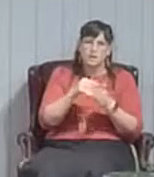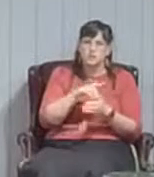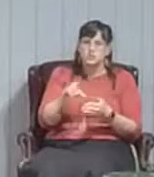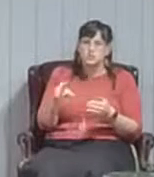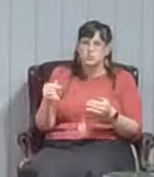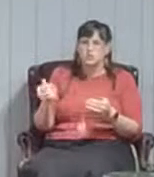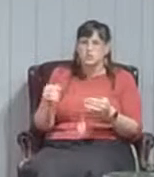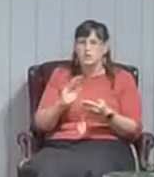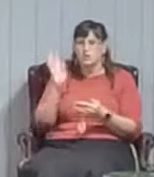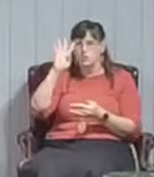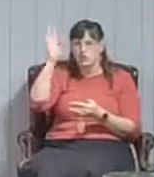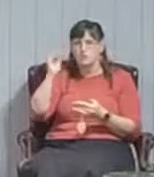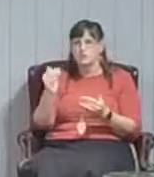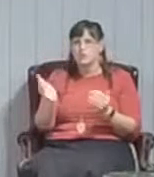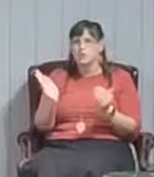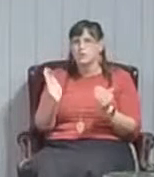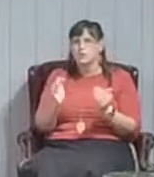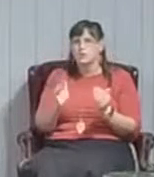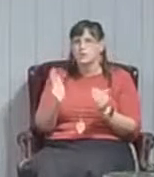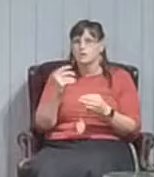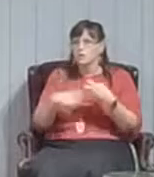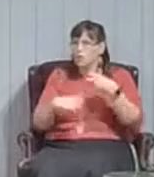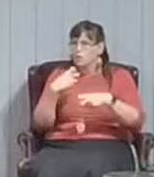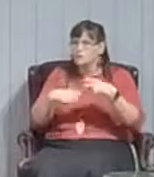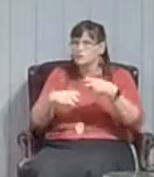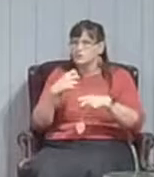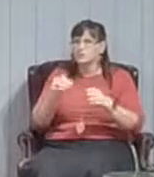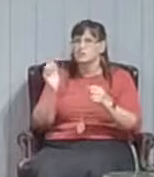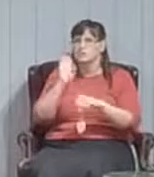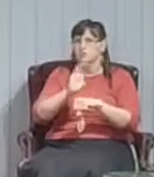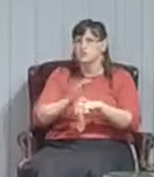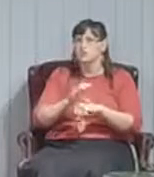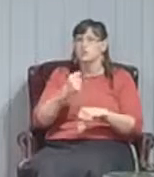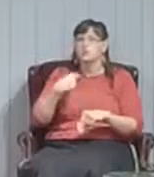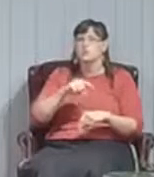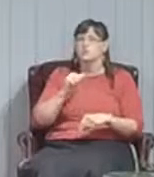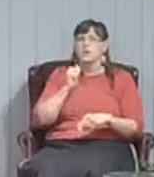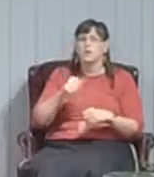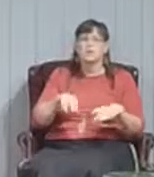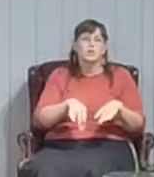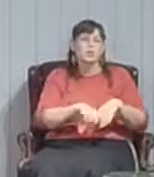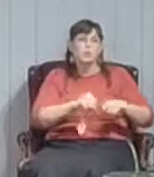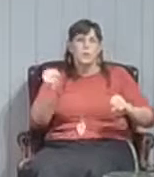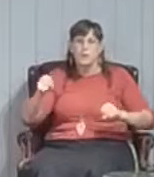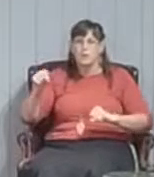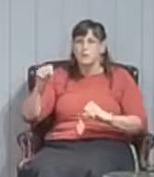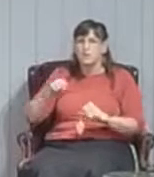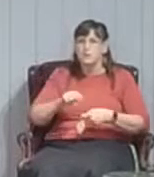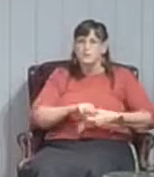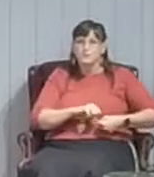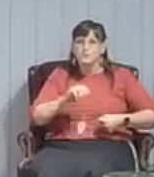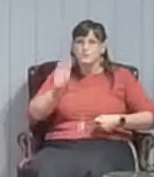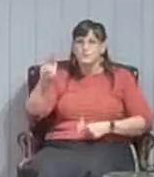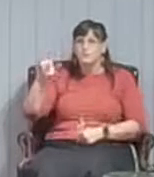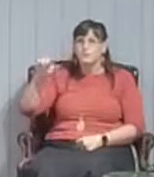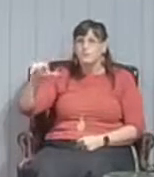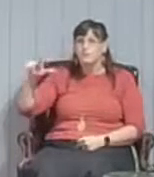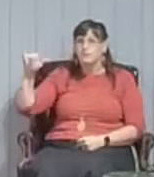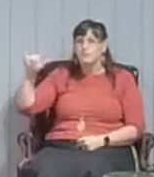causes conflict in the church, that what we want to do is we want to go grab, you know, billy clubs or something. I'm not recommending